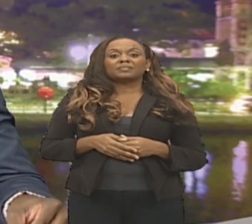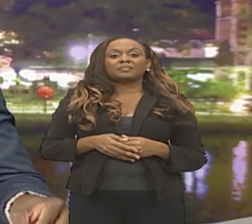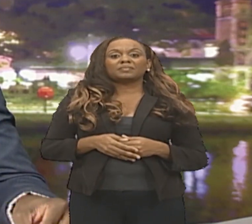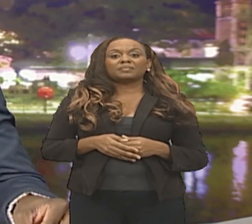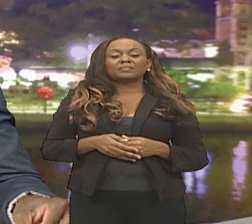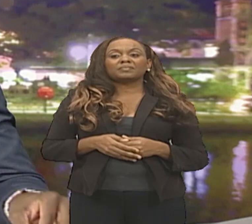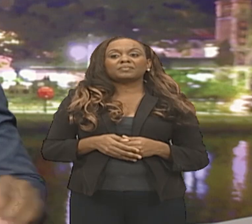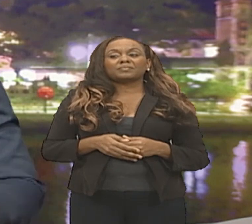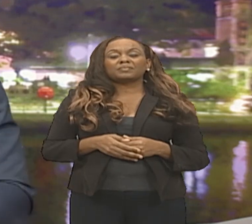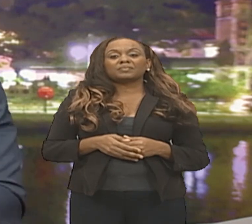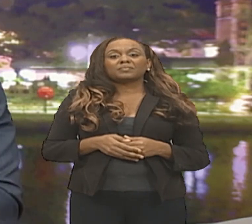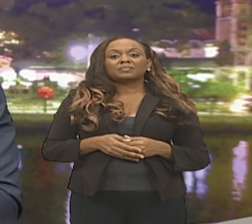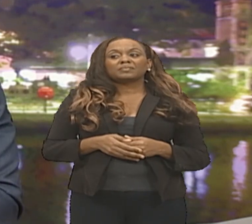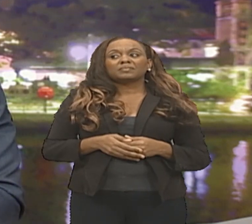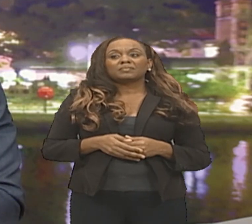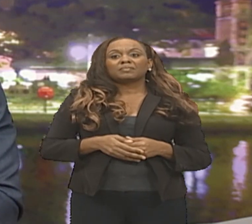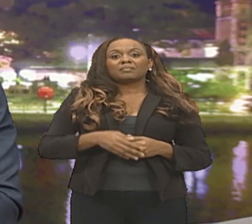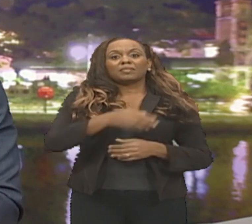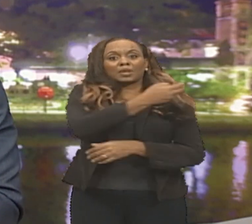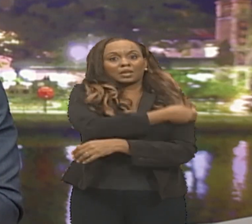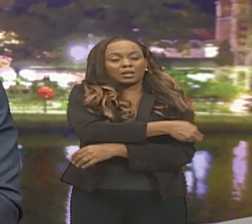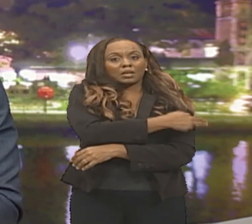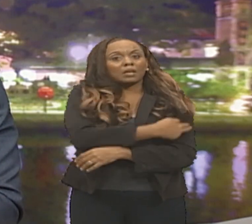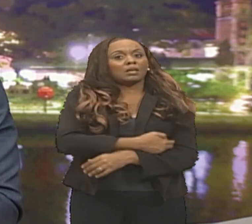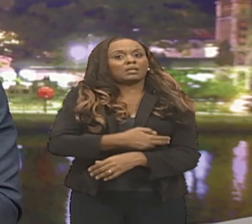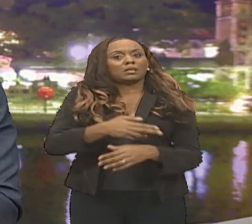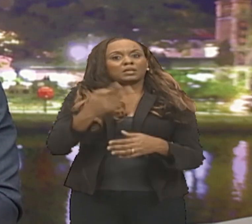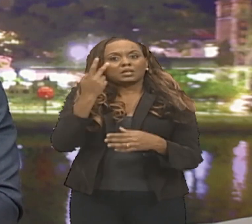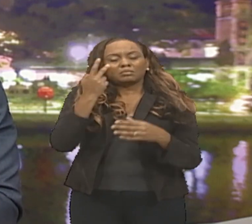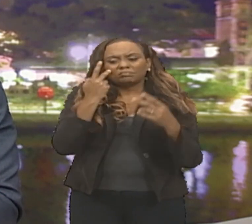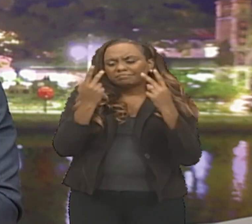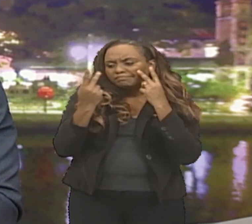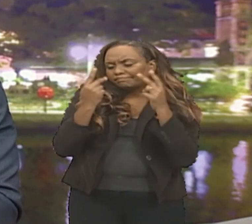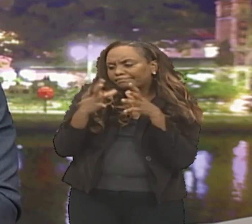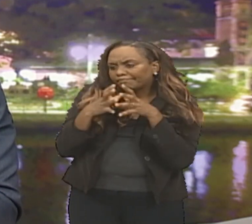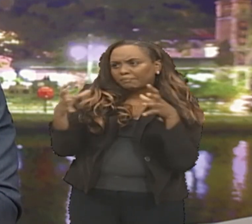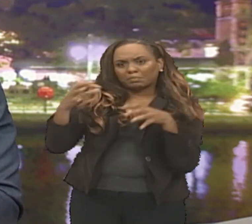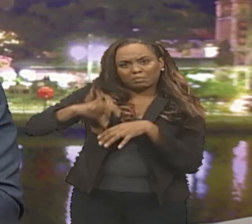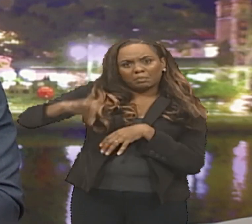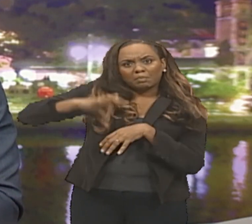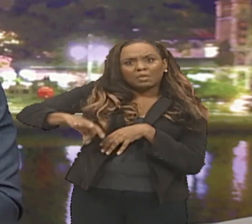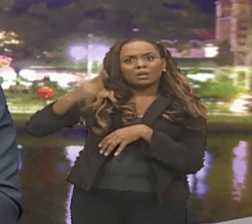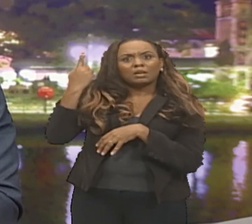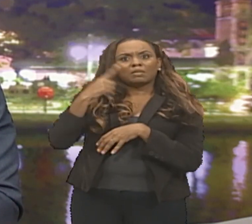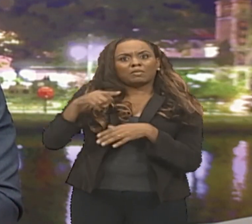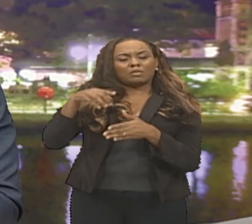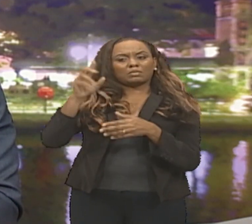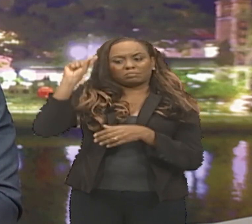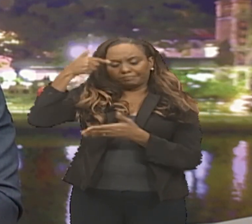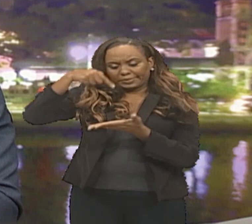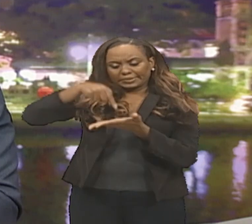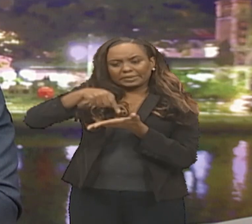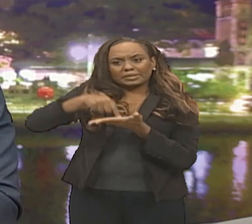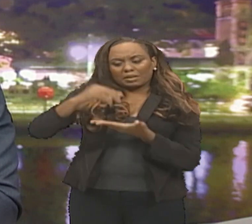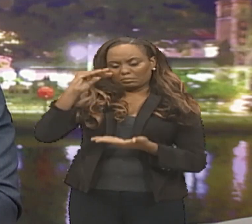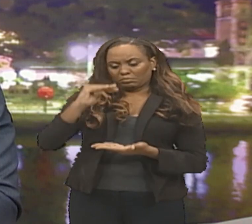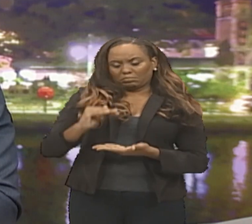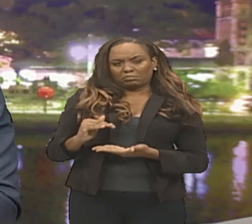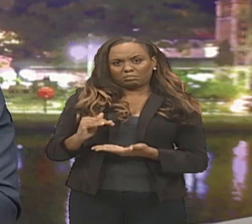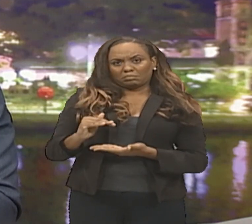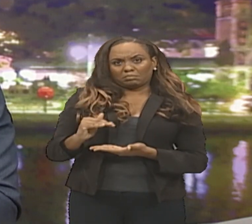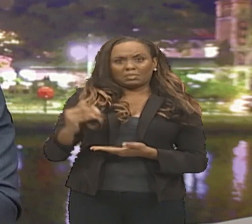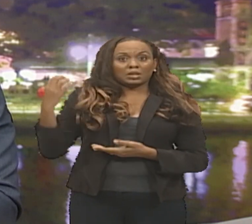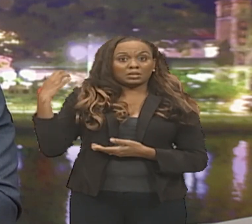The Queen Elizabeth Hospital is already seeing the benefits of government's debt restructuring program. Now, that's according to chairman of the hospital's